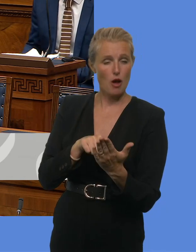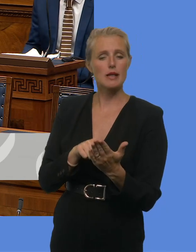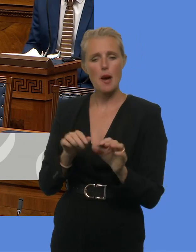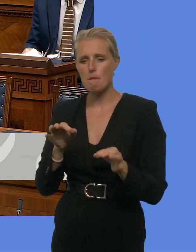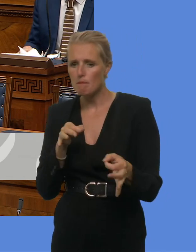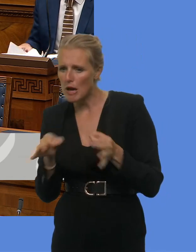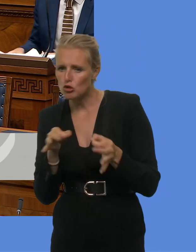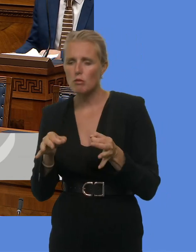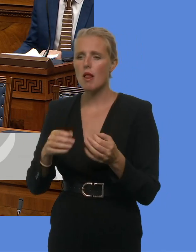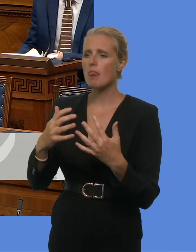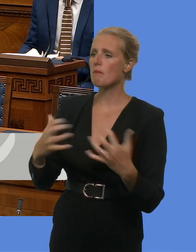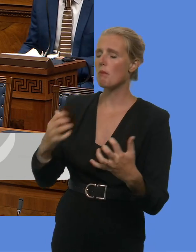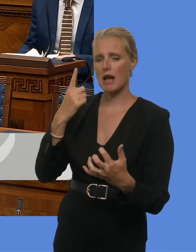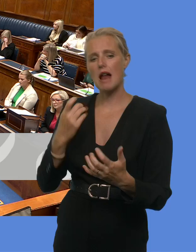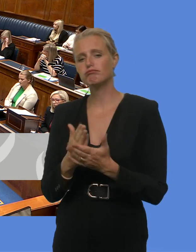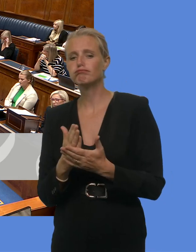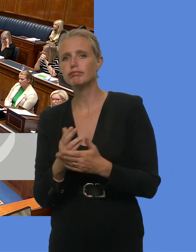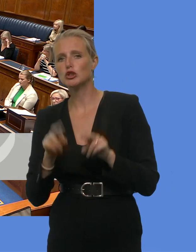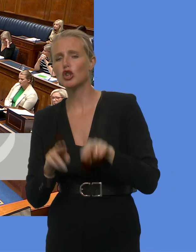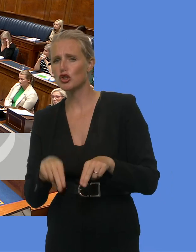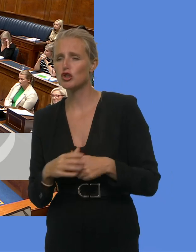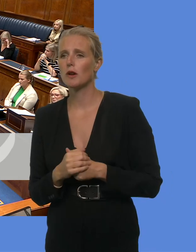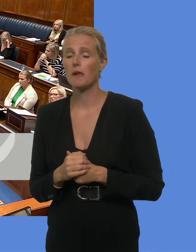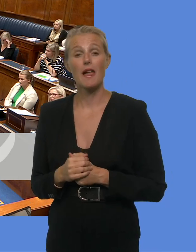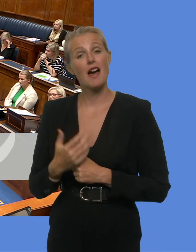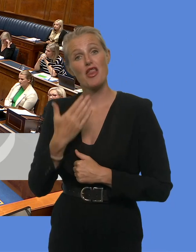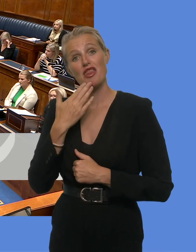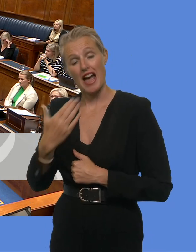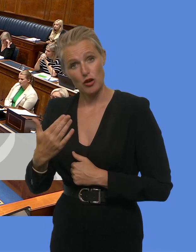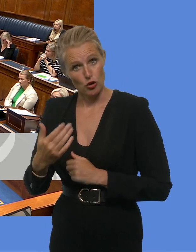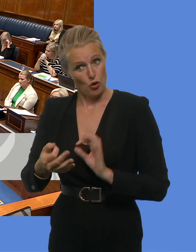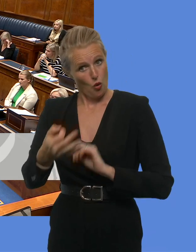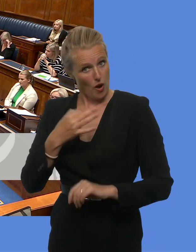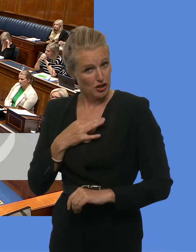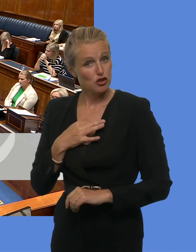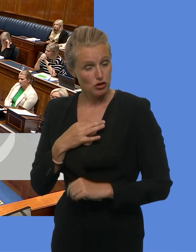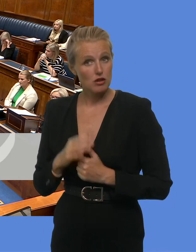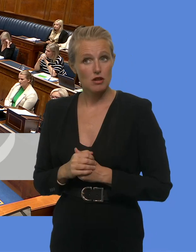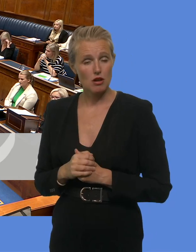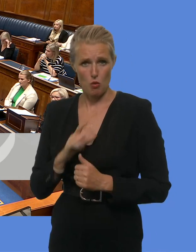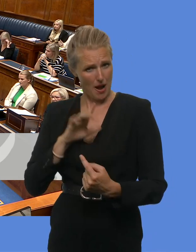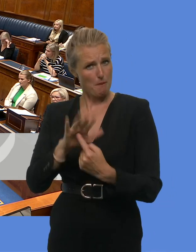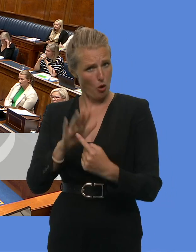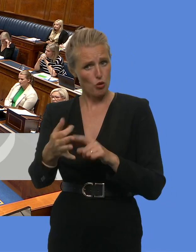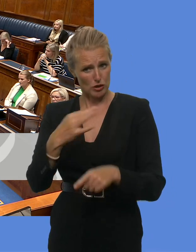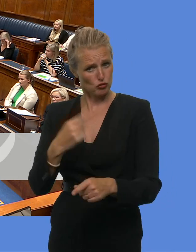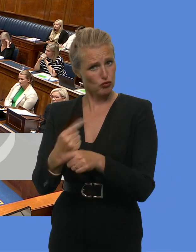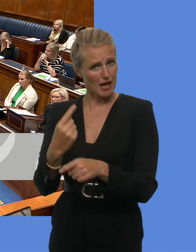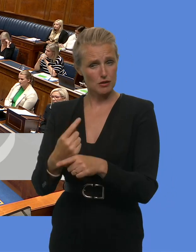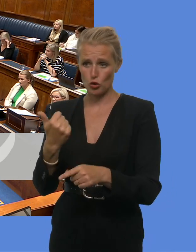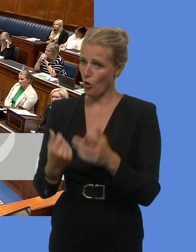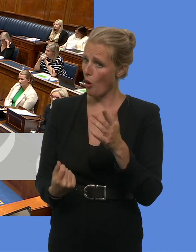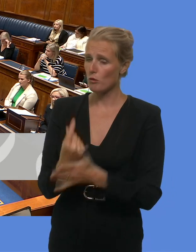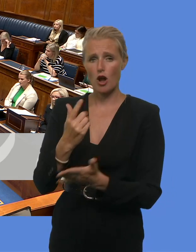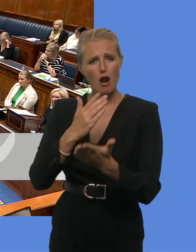and the public can judge you by? Thank you, Mr. Speaker. I thank the member for his question because it is an important one, and I think it's a good opportunity